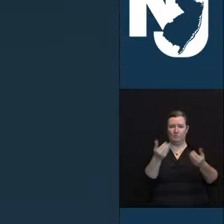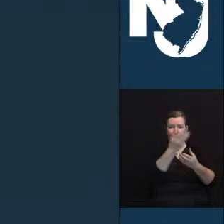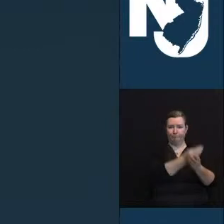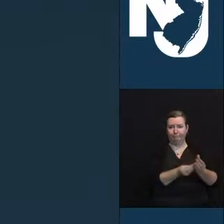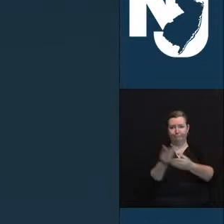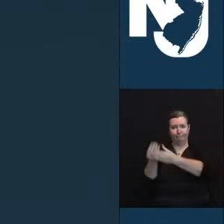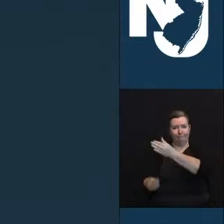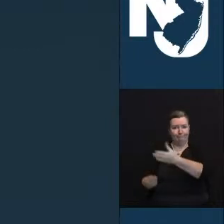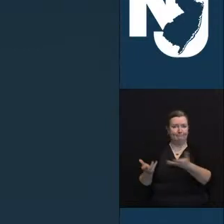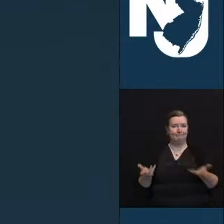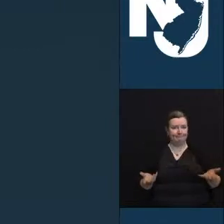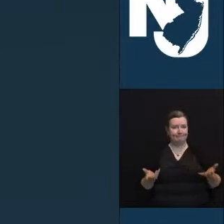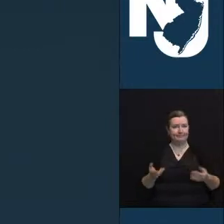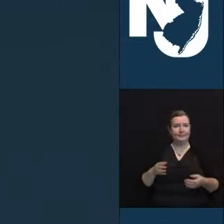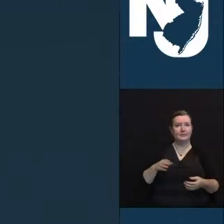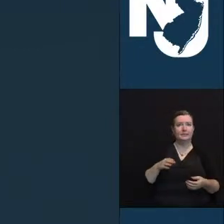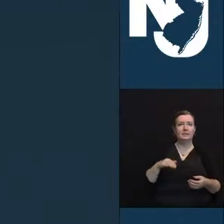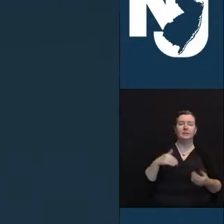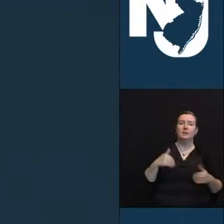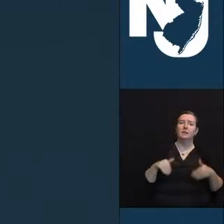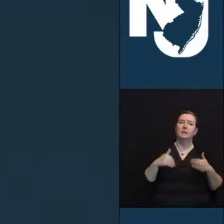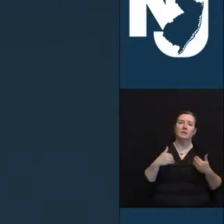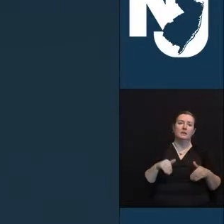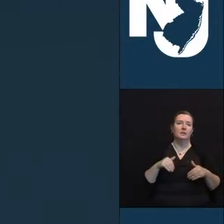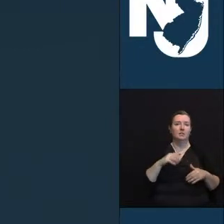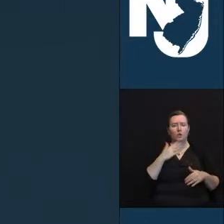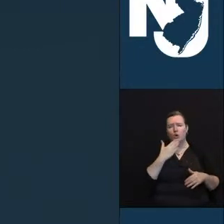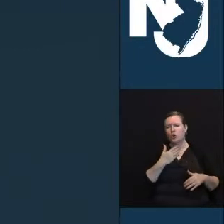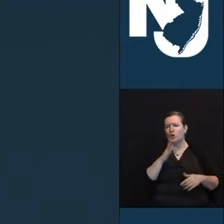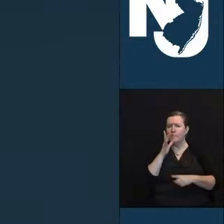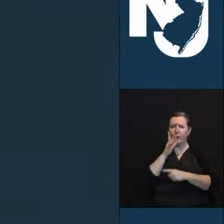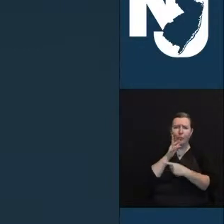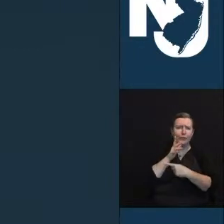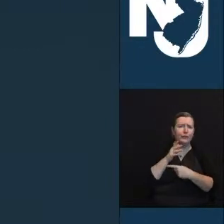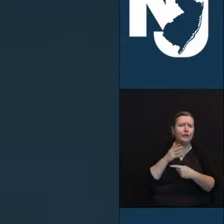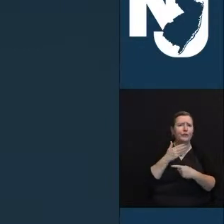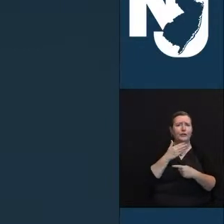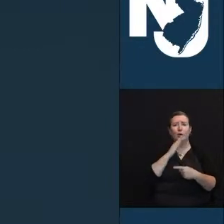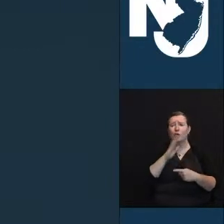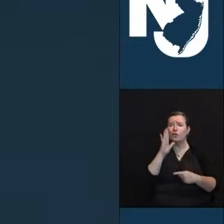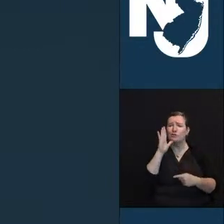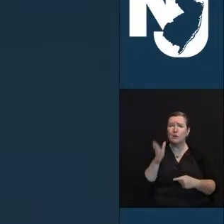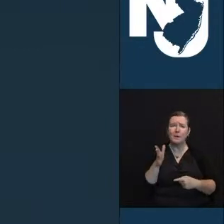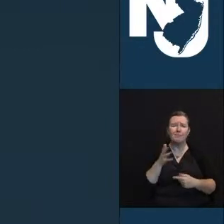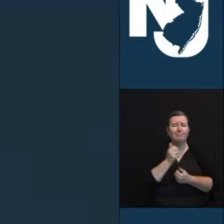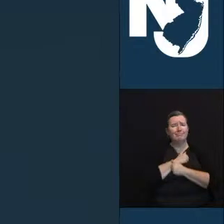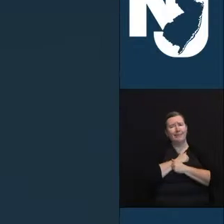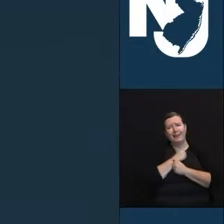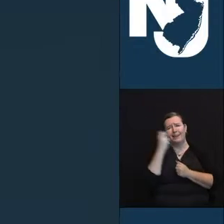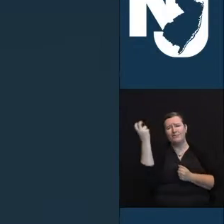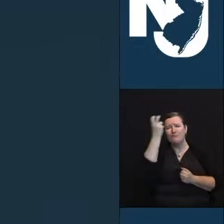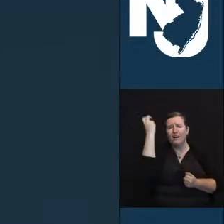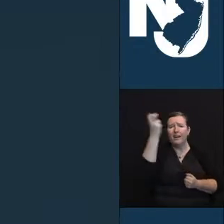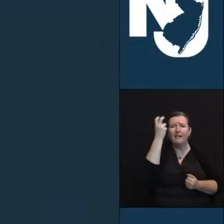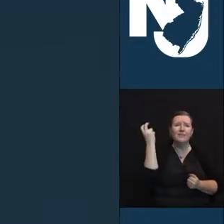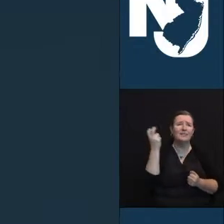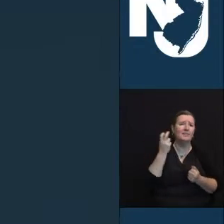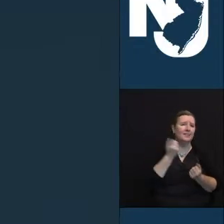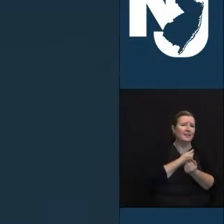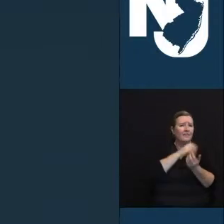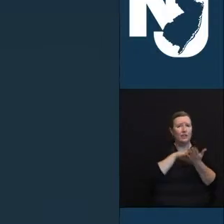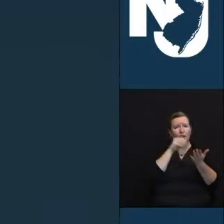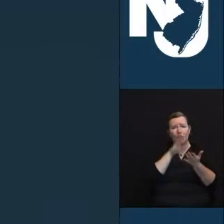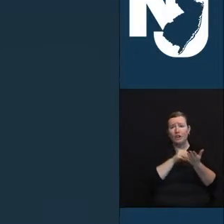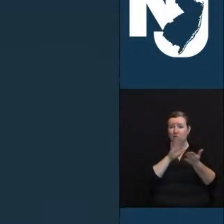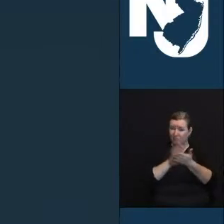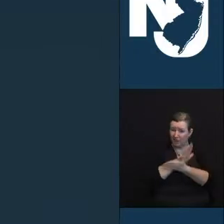was a devoted mother and grandmother with an itch for travel and a lifelong thirst for learning. She earned a college degree while in